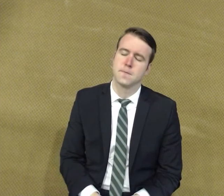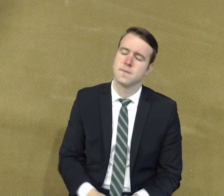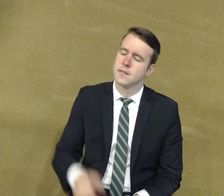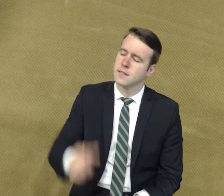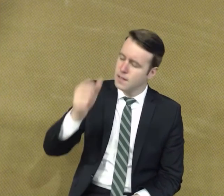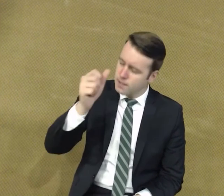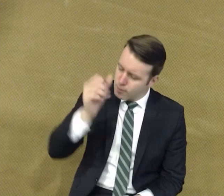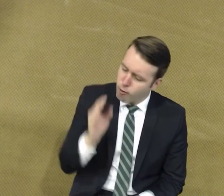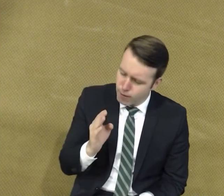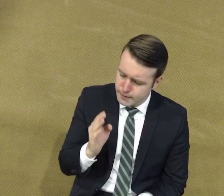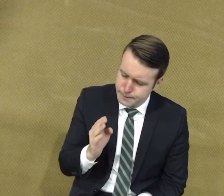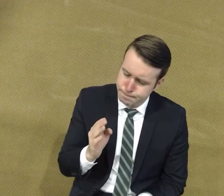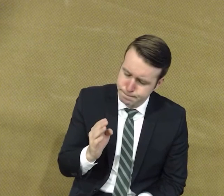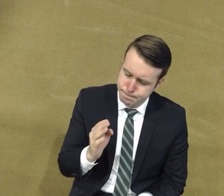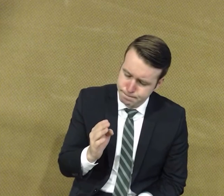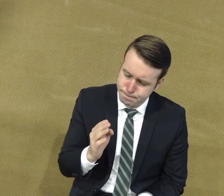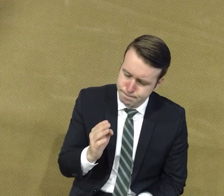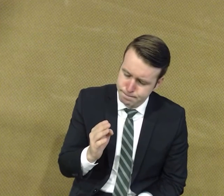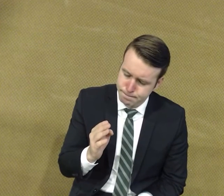God,